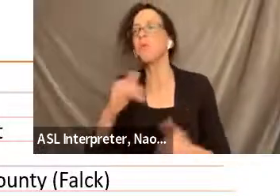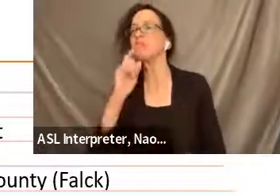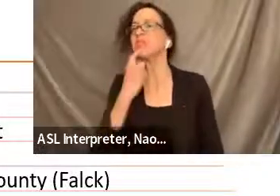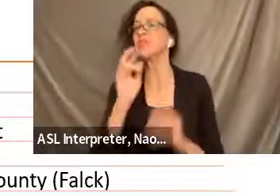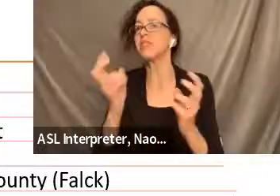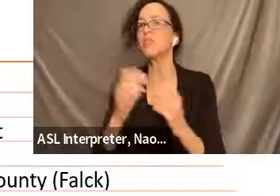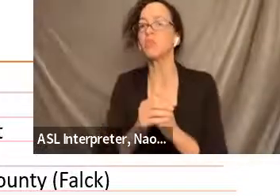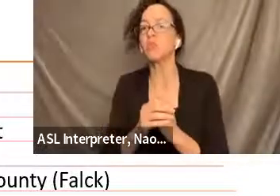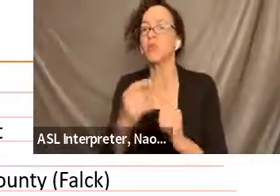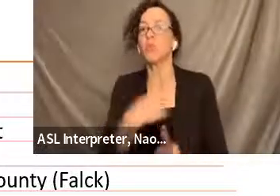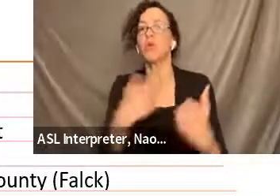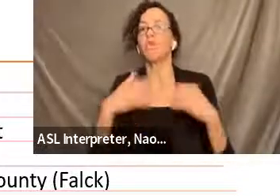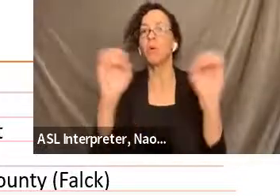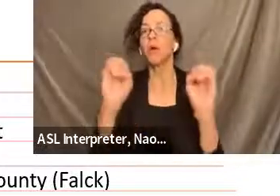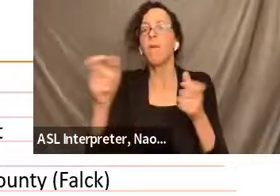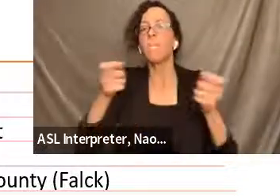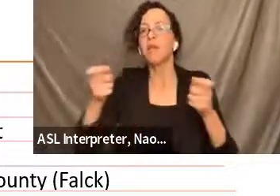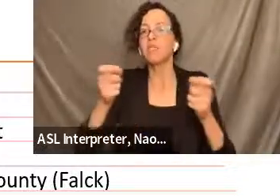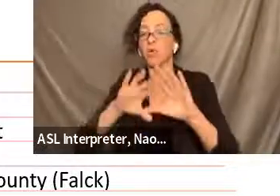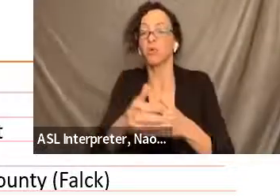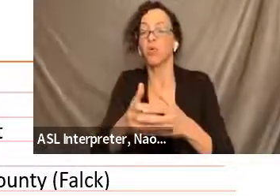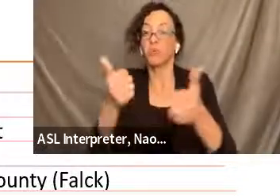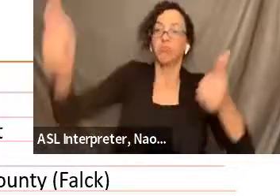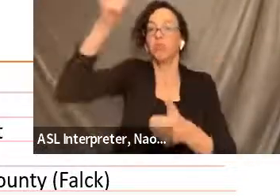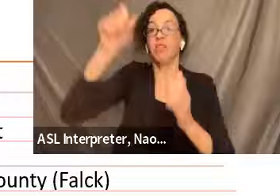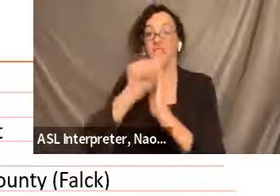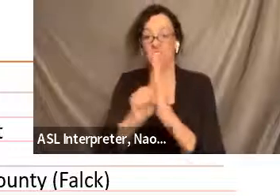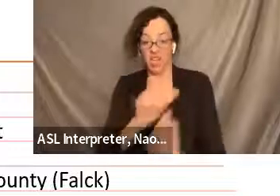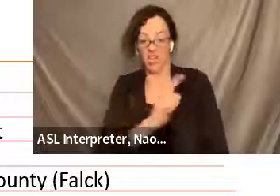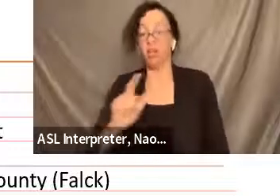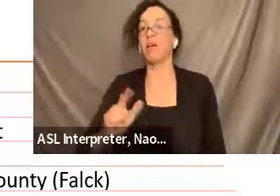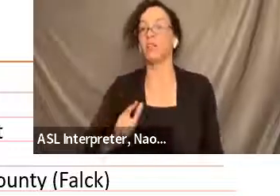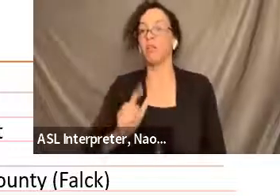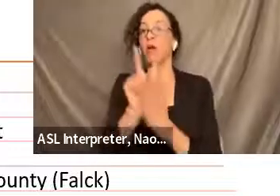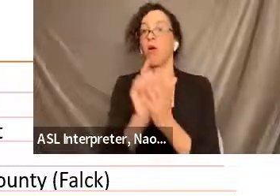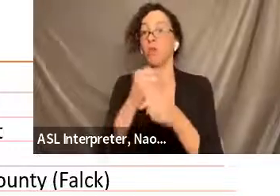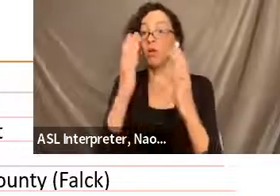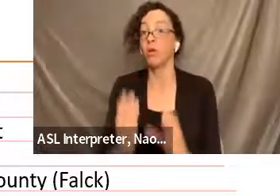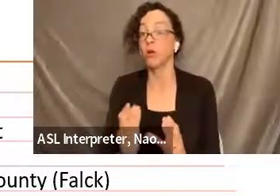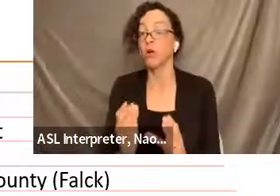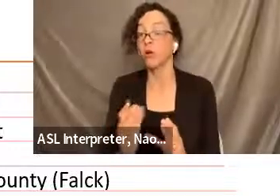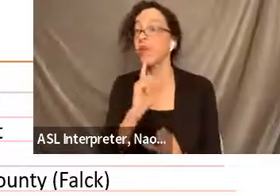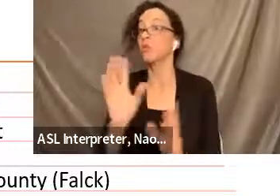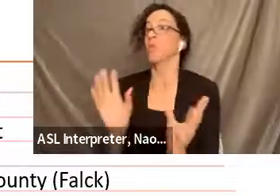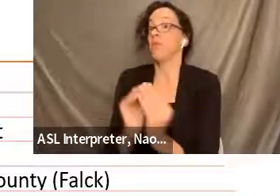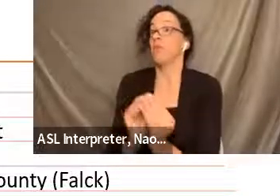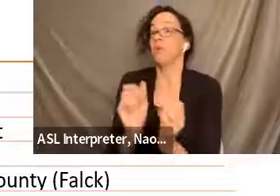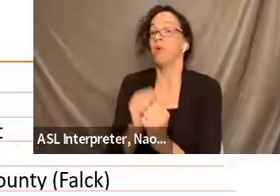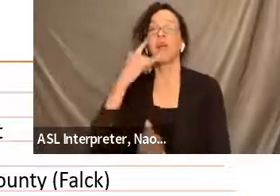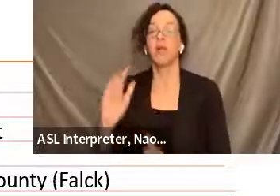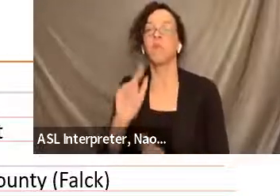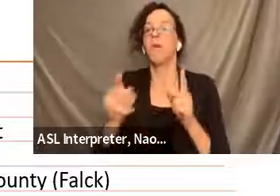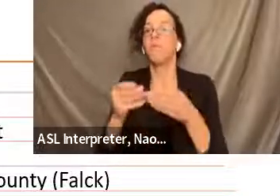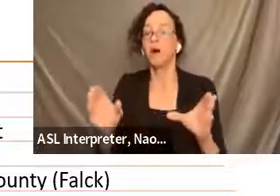management group at the state legislature is actually meeting with California Department of Public Health and the Office of Emergency